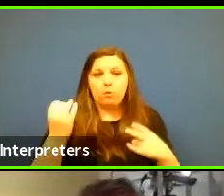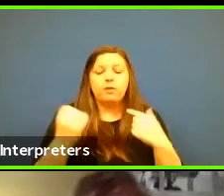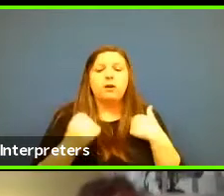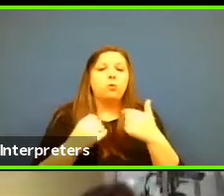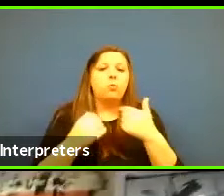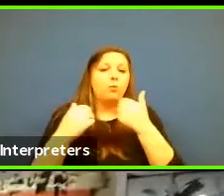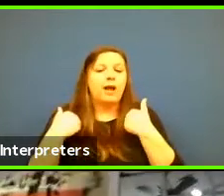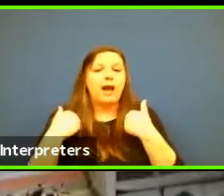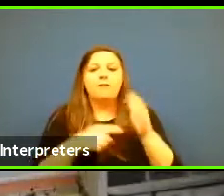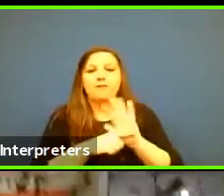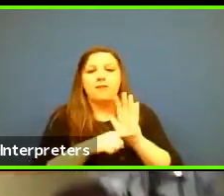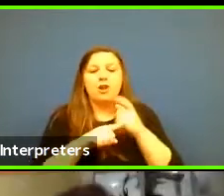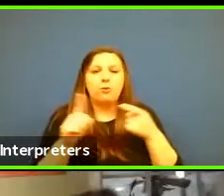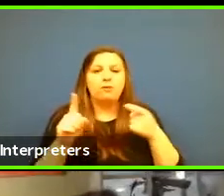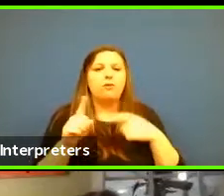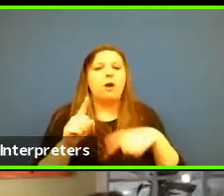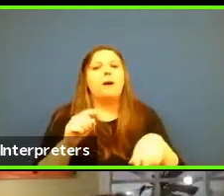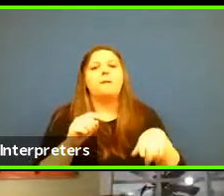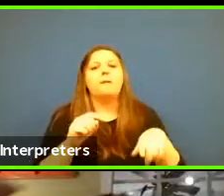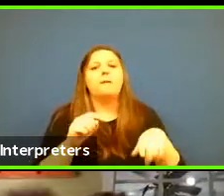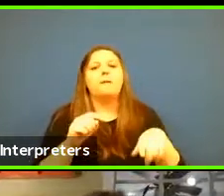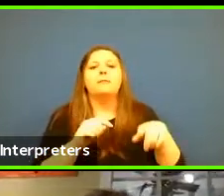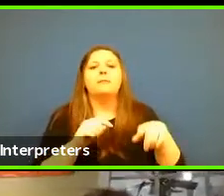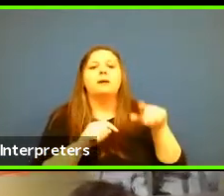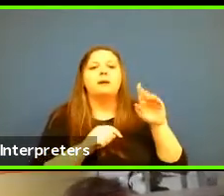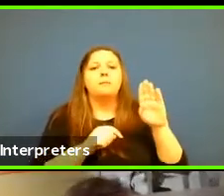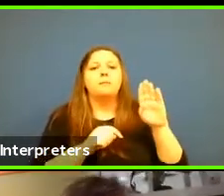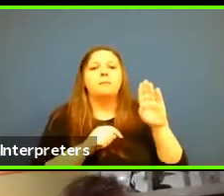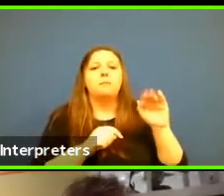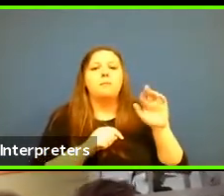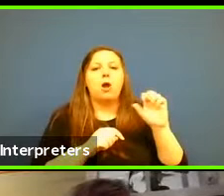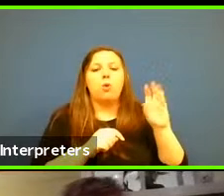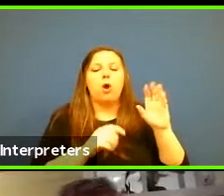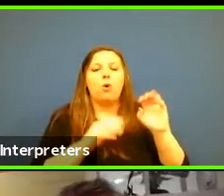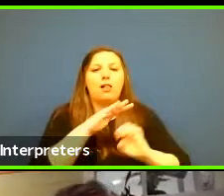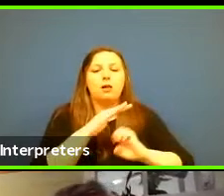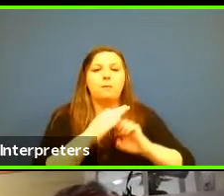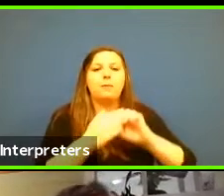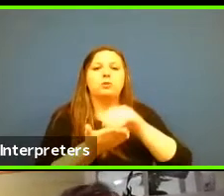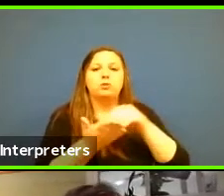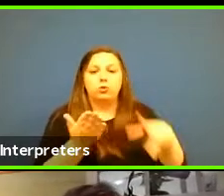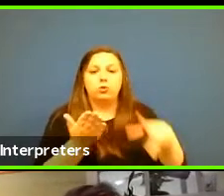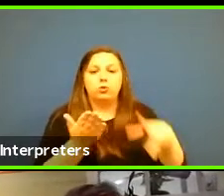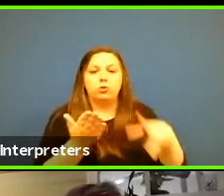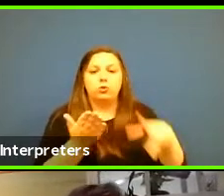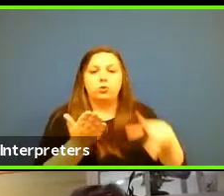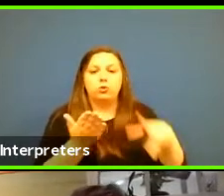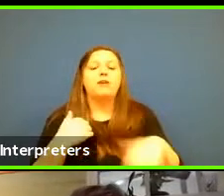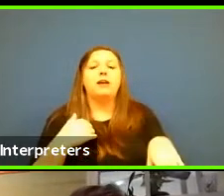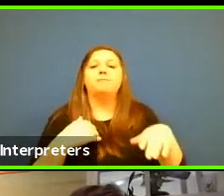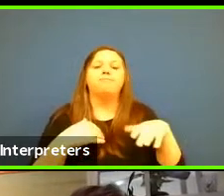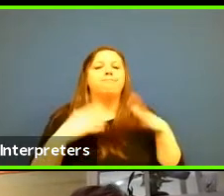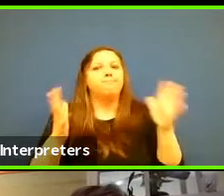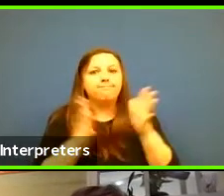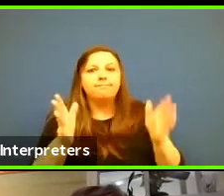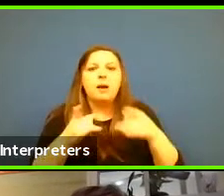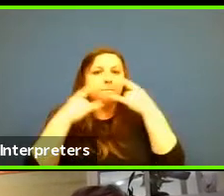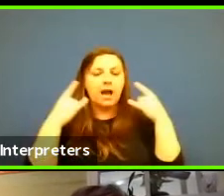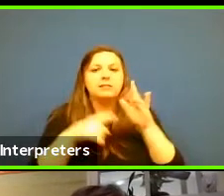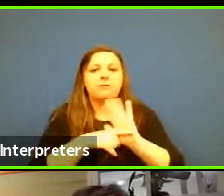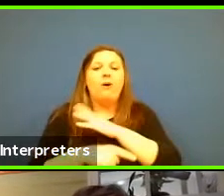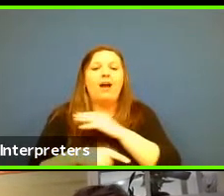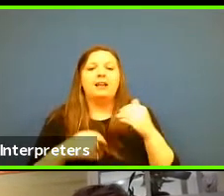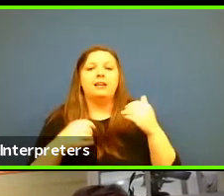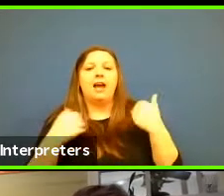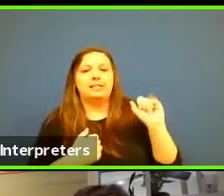your mask video. And we also have a symptom checklist for going back to school. What we have done as